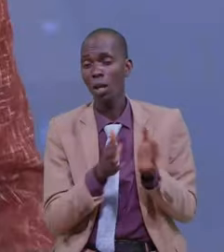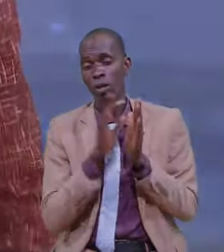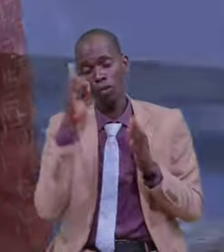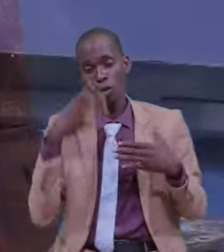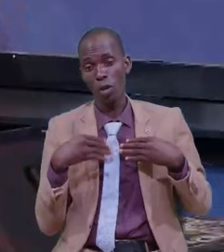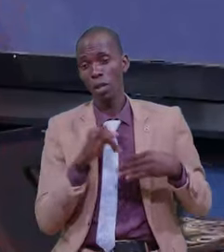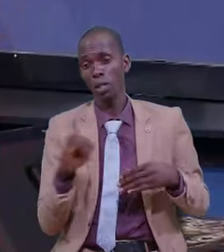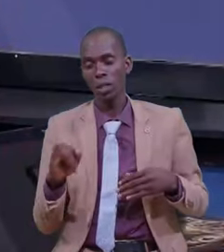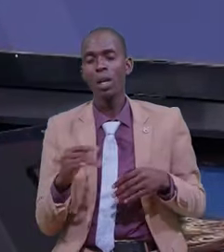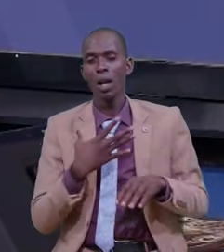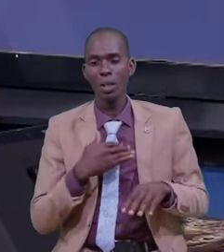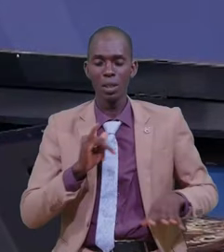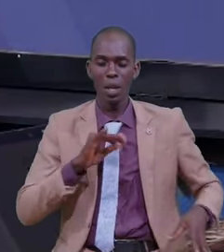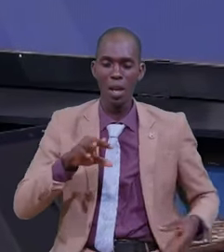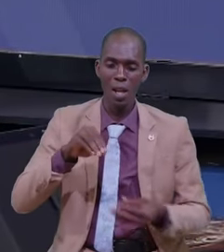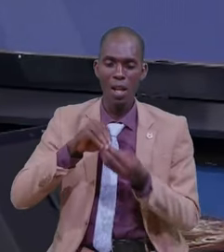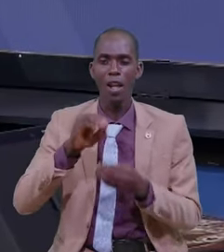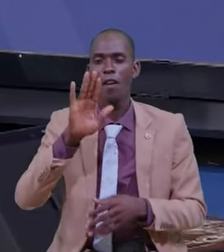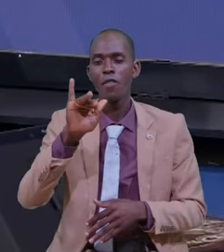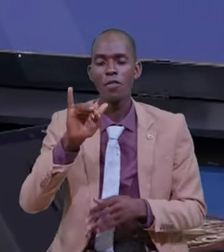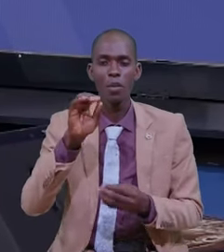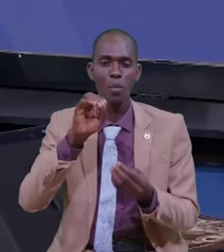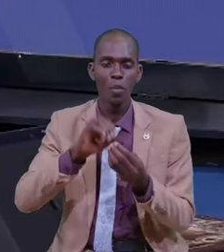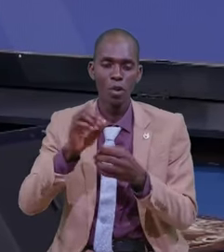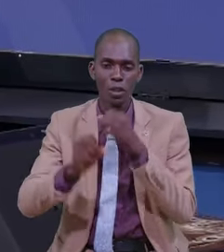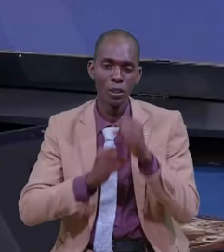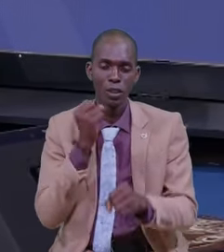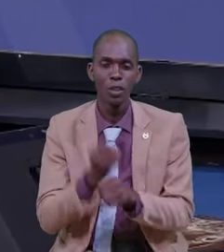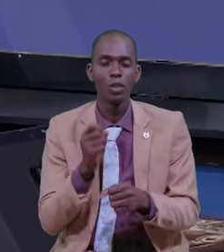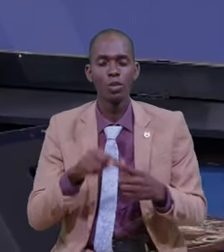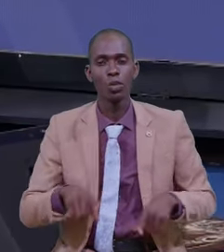you 15 extra years to live.